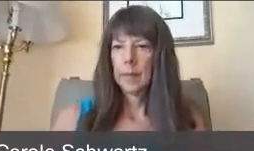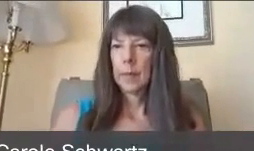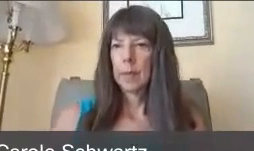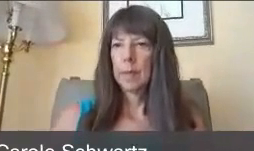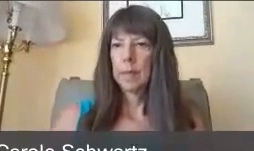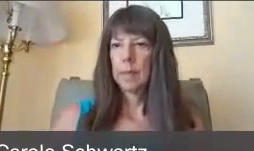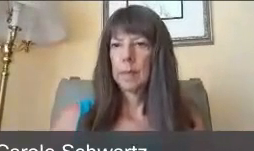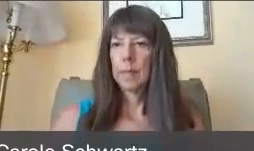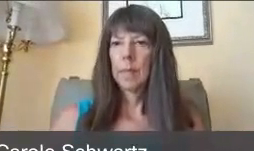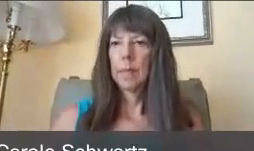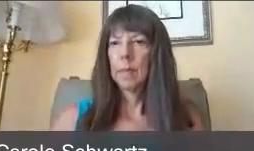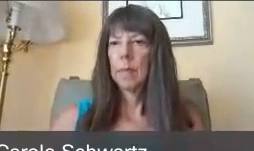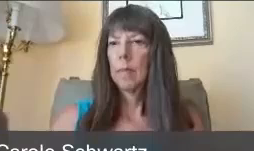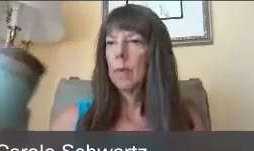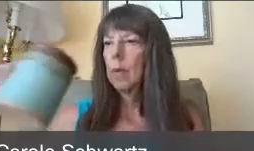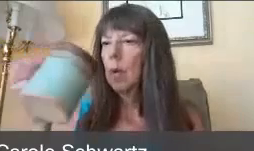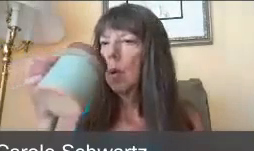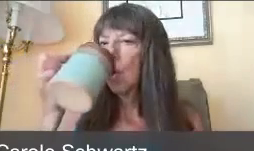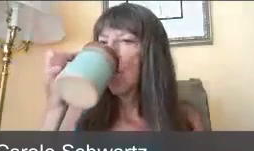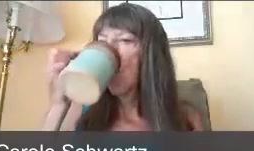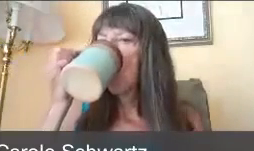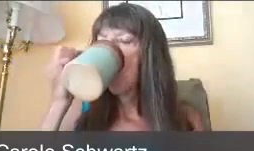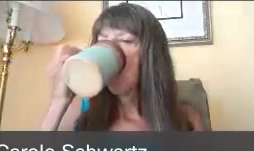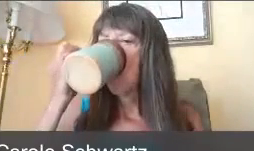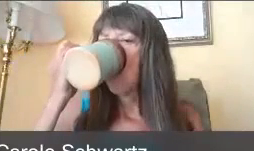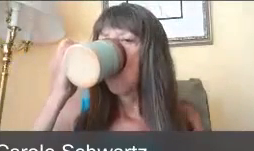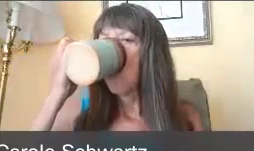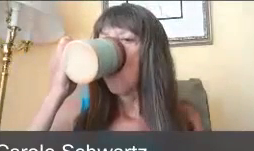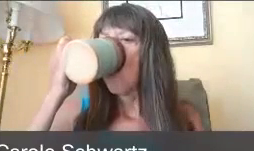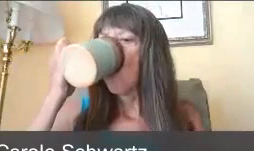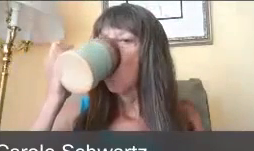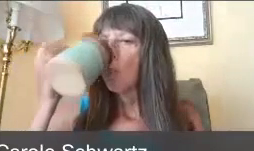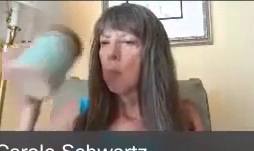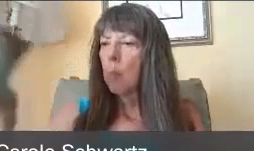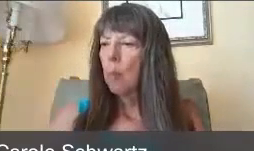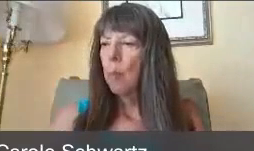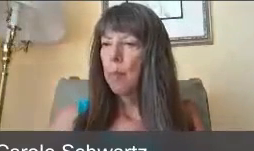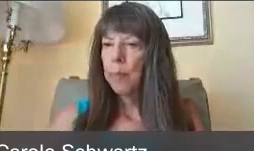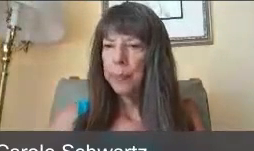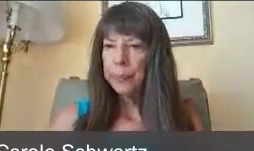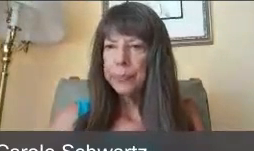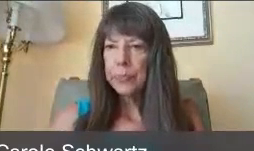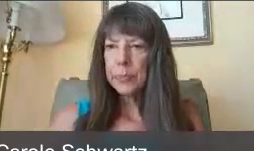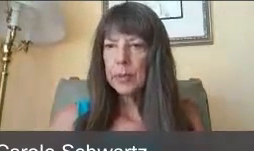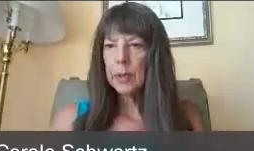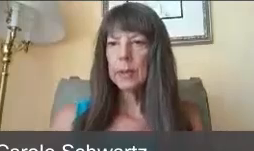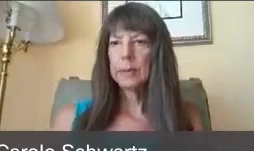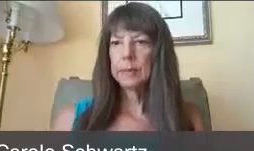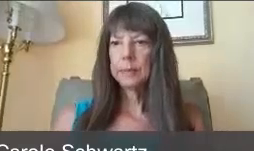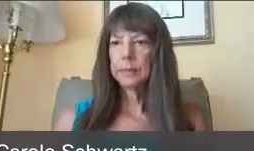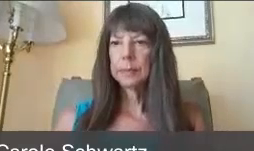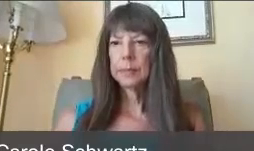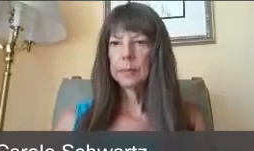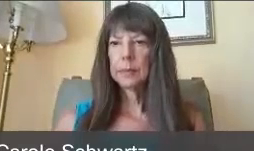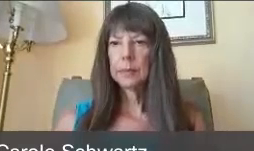going into doing it by Zoom. They're participating. So we have some patients in Canada as well. Since we're a border state, we do